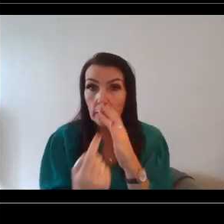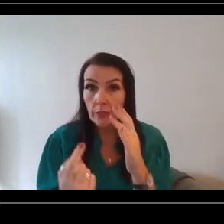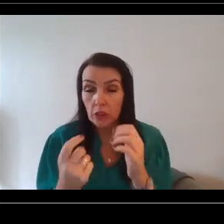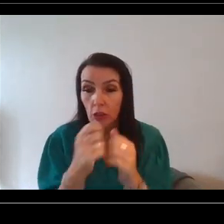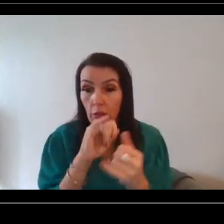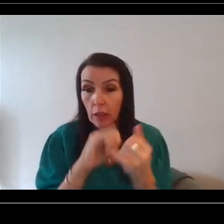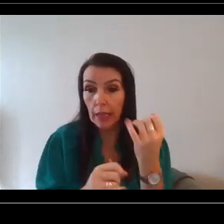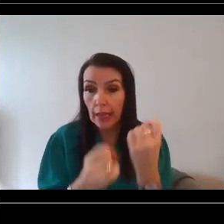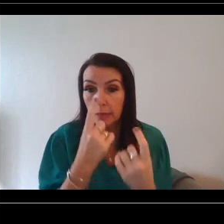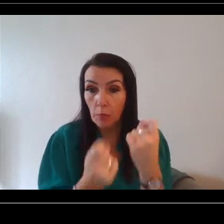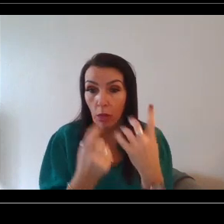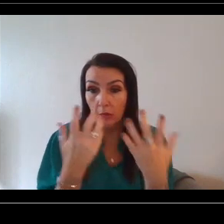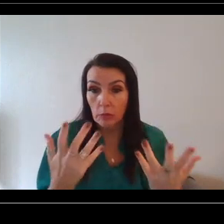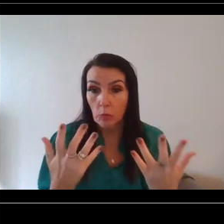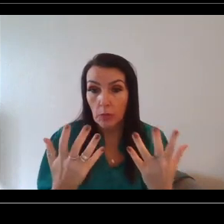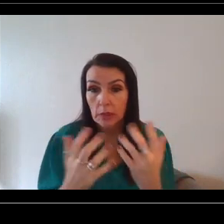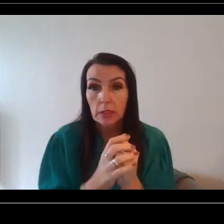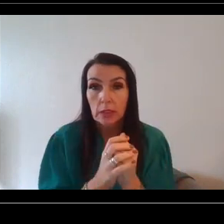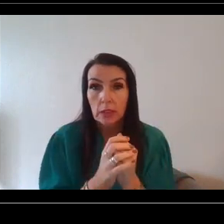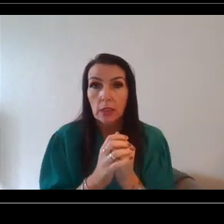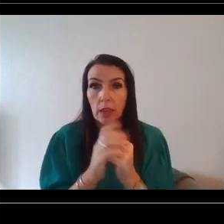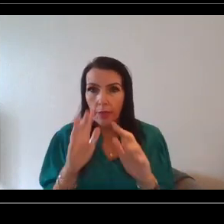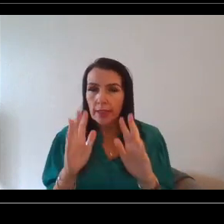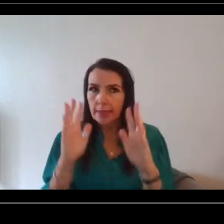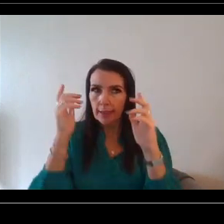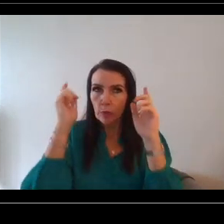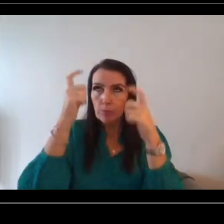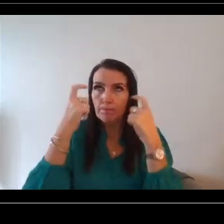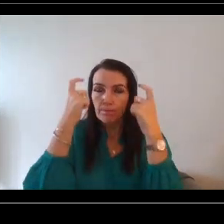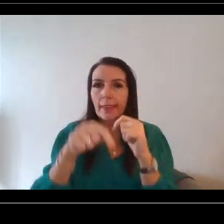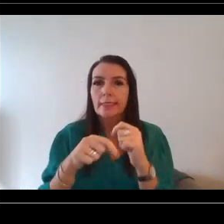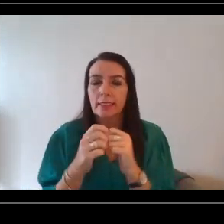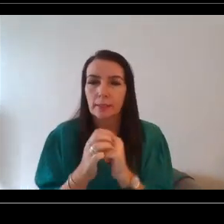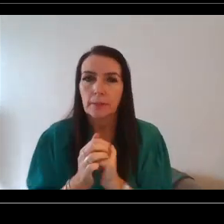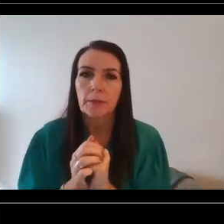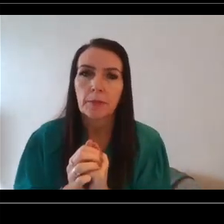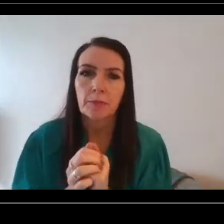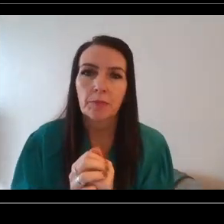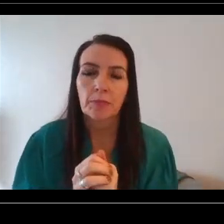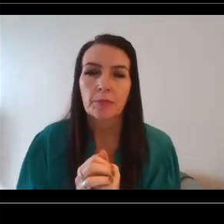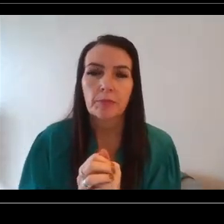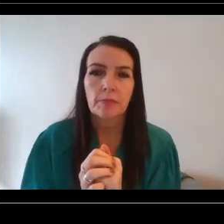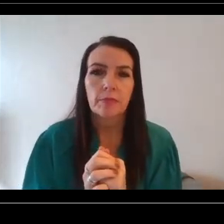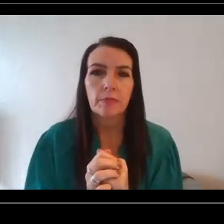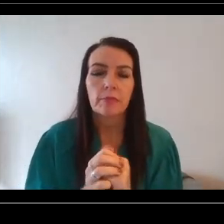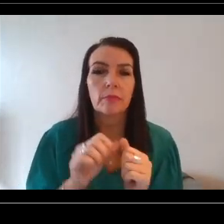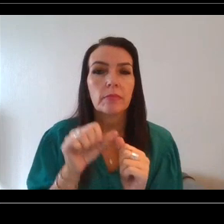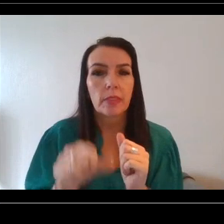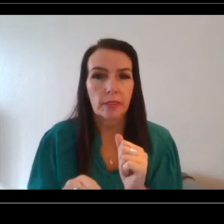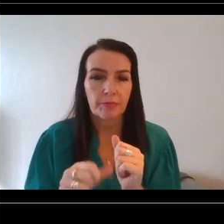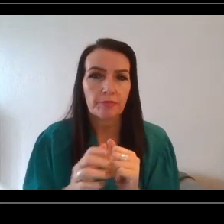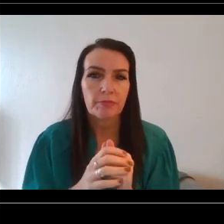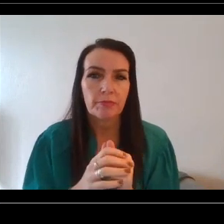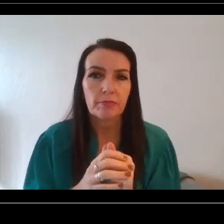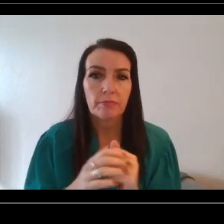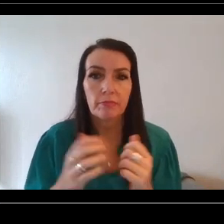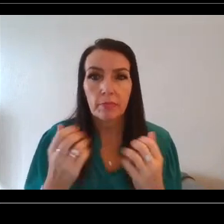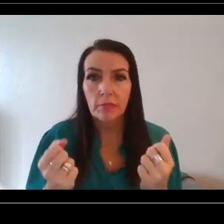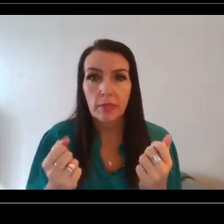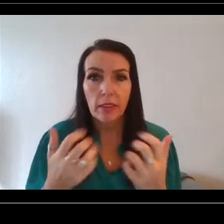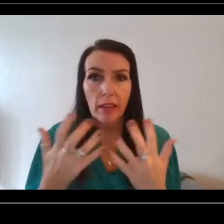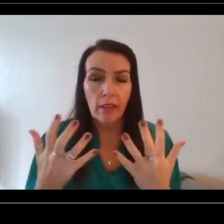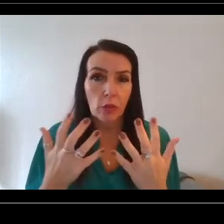at the current time? That's an immediate consideration. And then obviously, have you got district